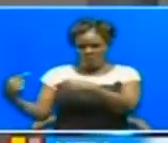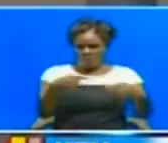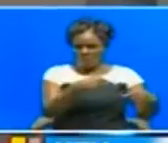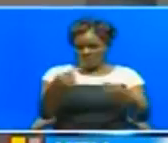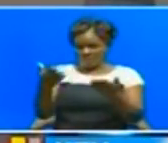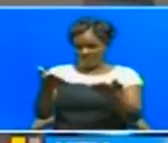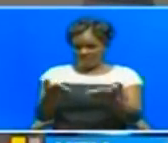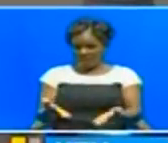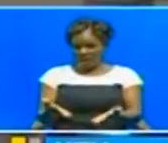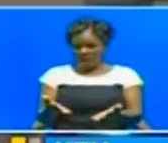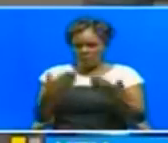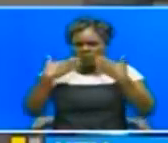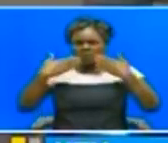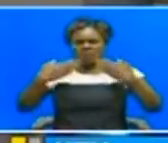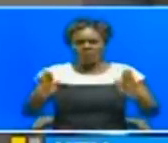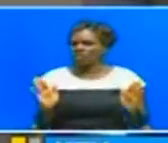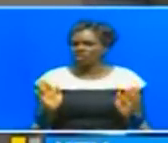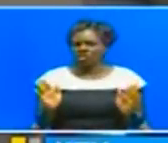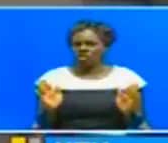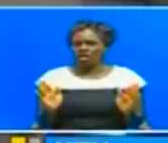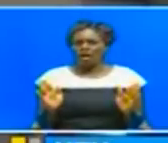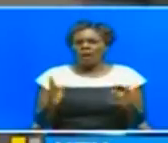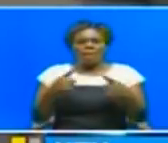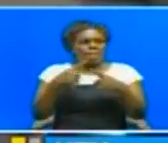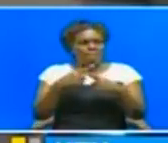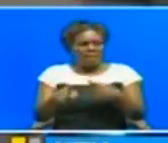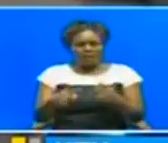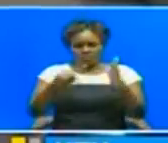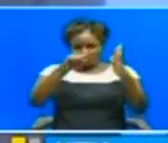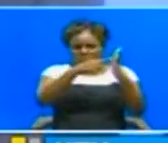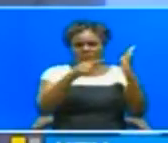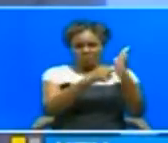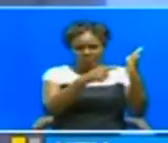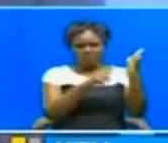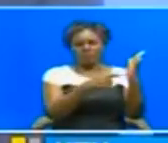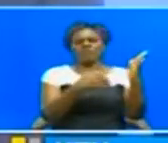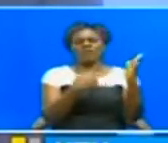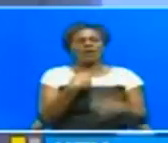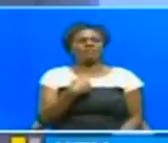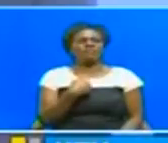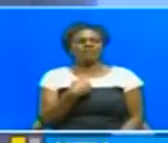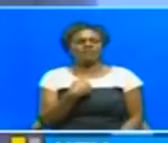now seems to have come to an end, but not without conditions. We want to